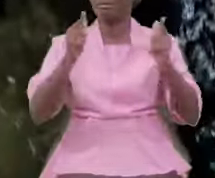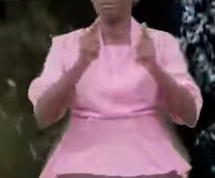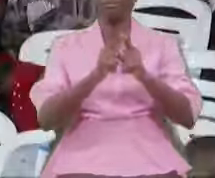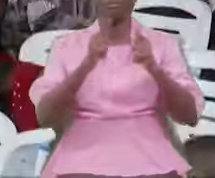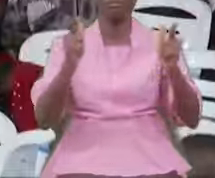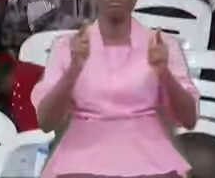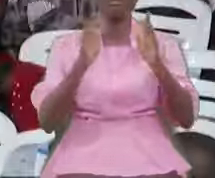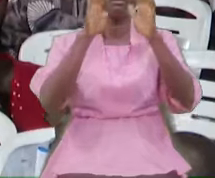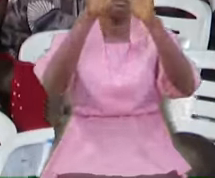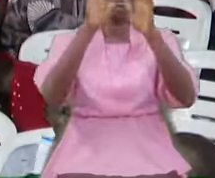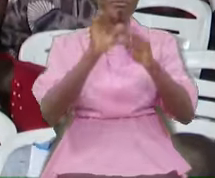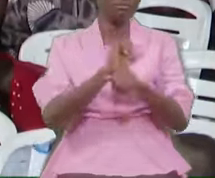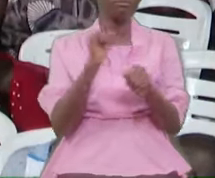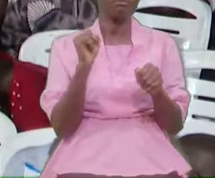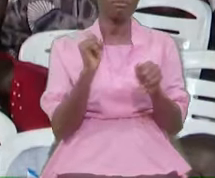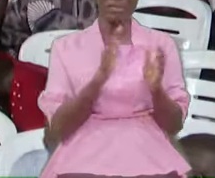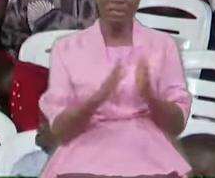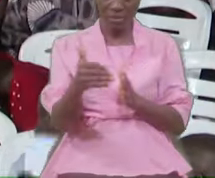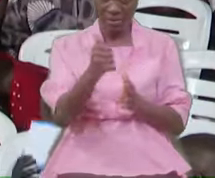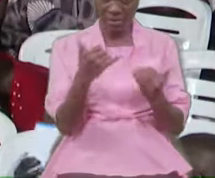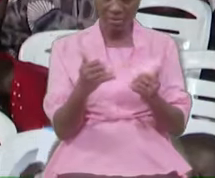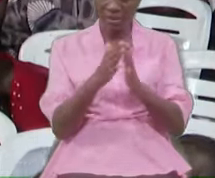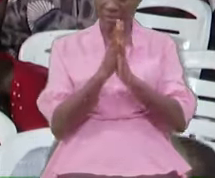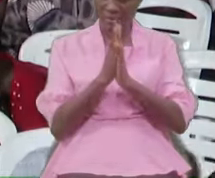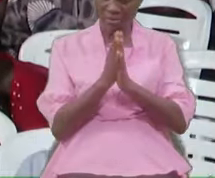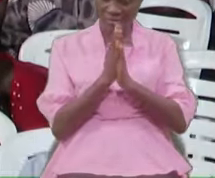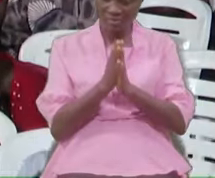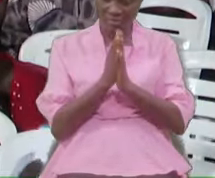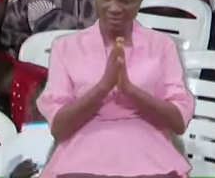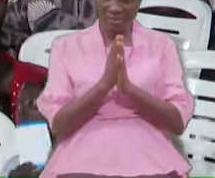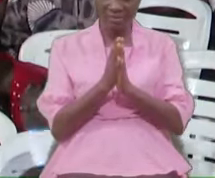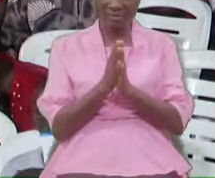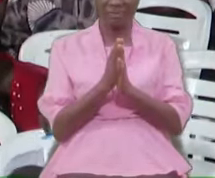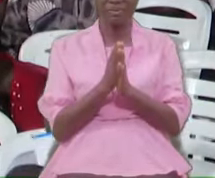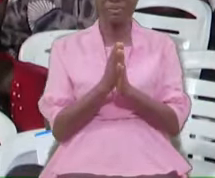prepare prepare yourself for the